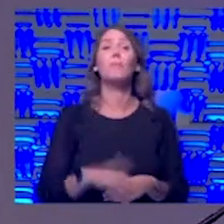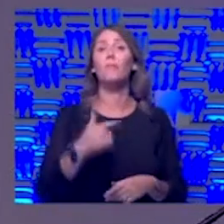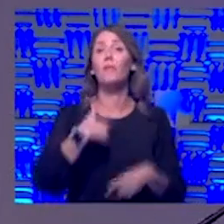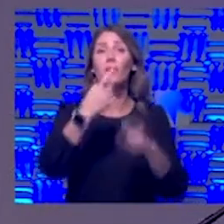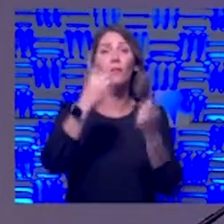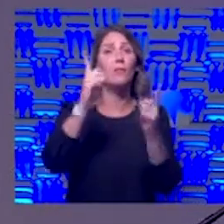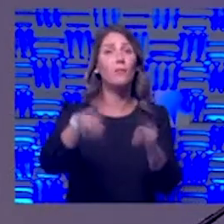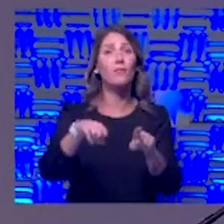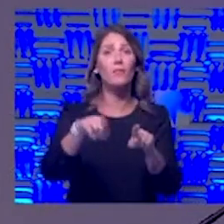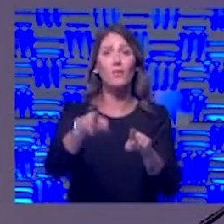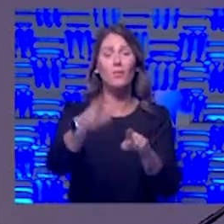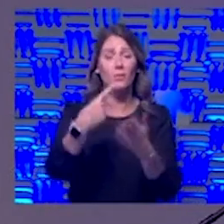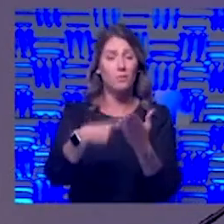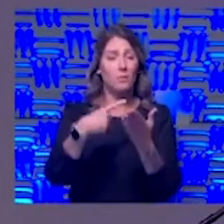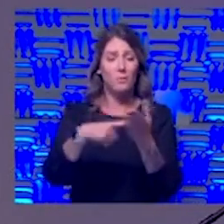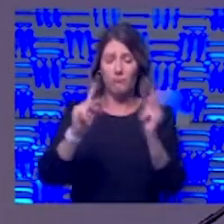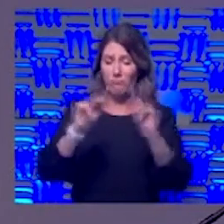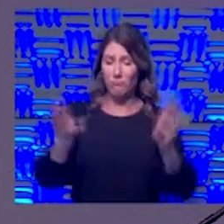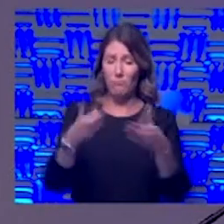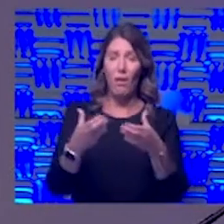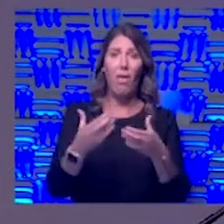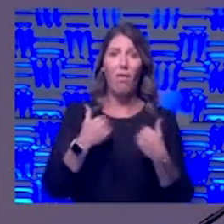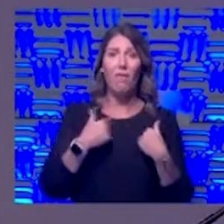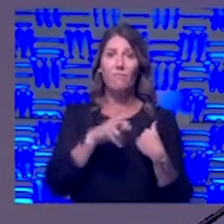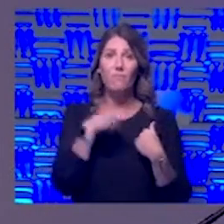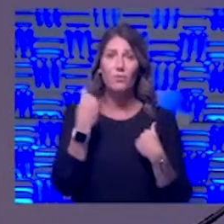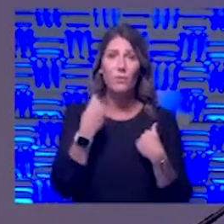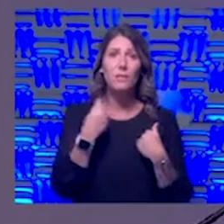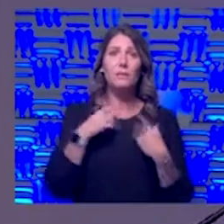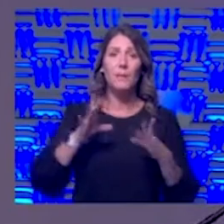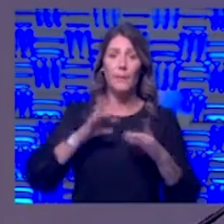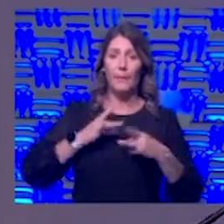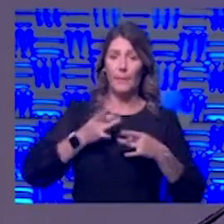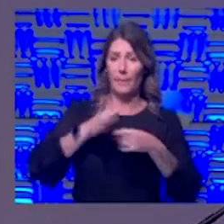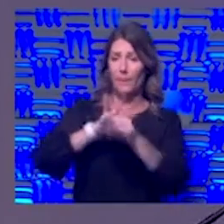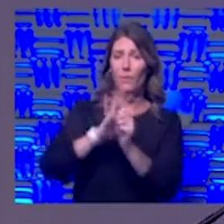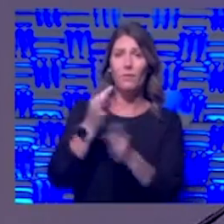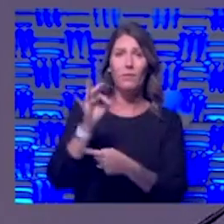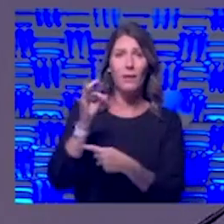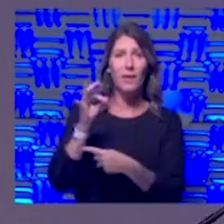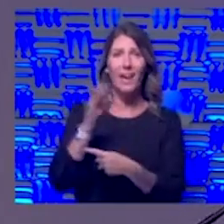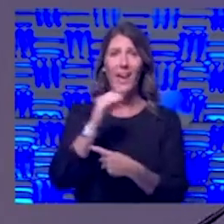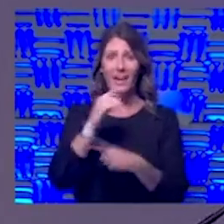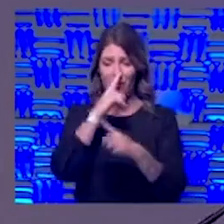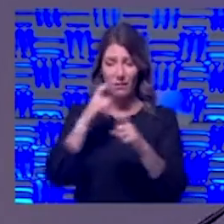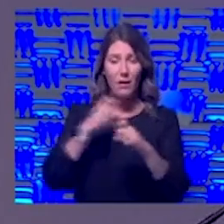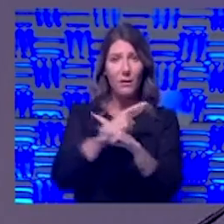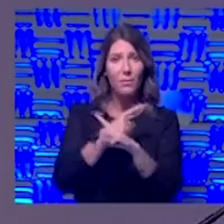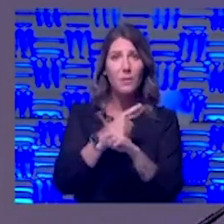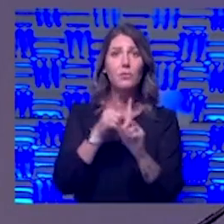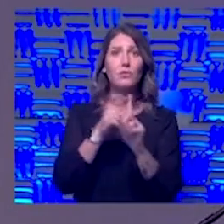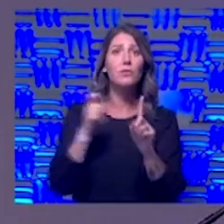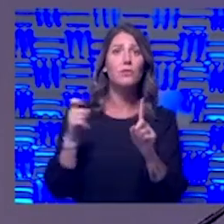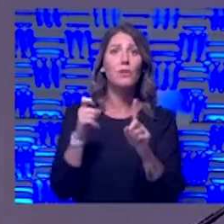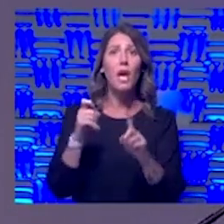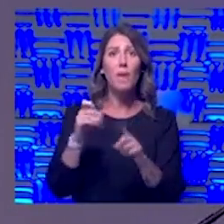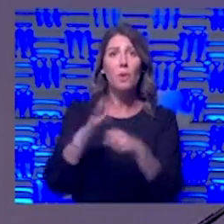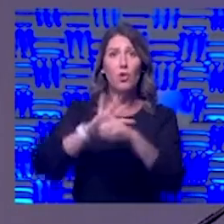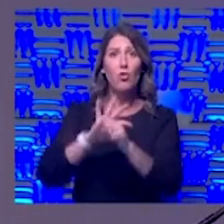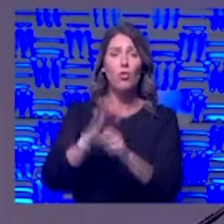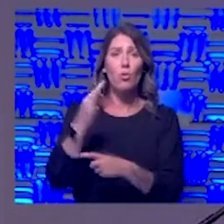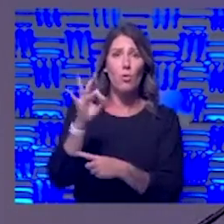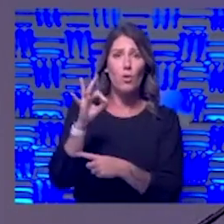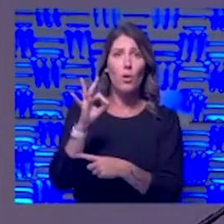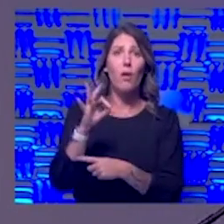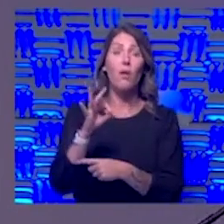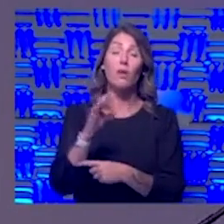know, you talk about populations that are at risk of contracting coronavirus and complications from coronavirus. And unfortunately,